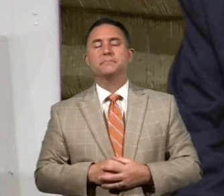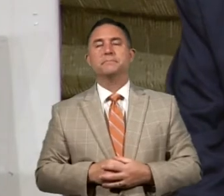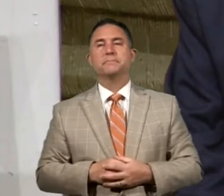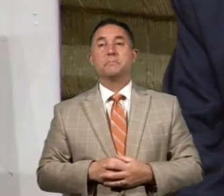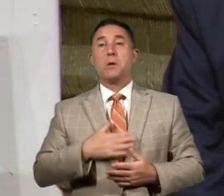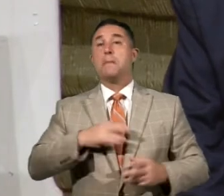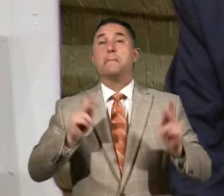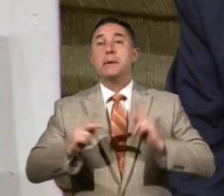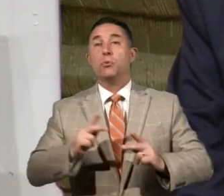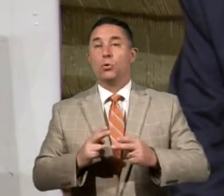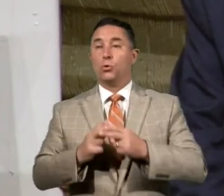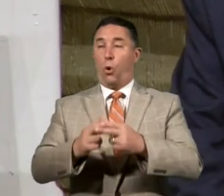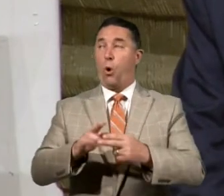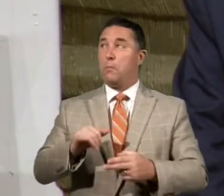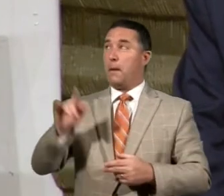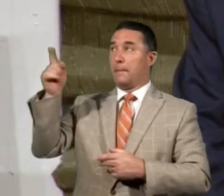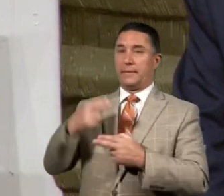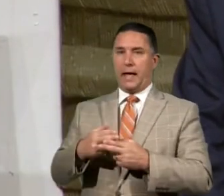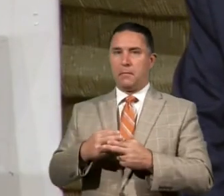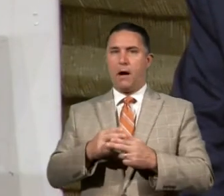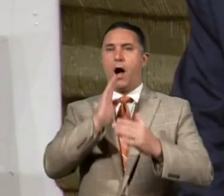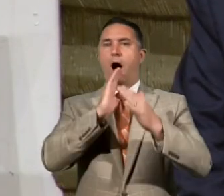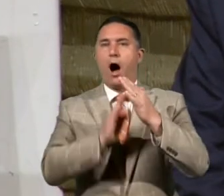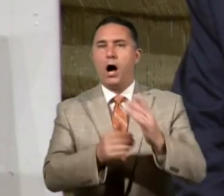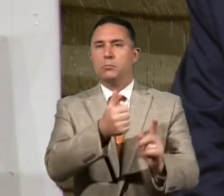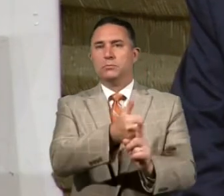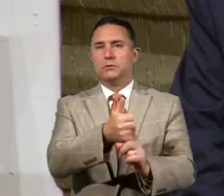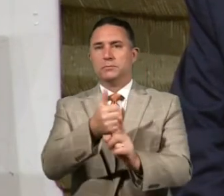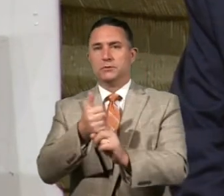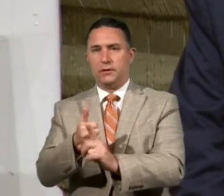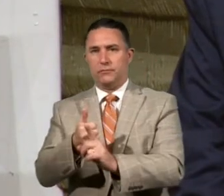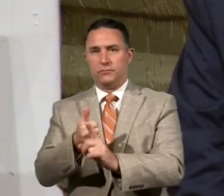If my people, which are called by my name, shall humble themselves.